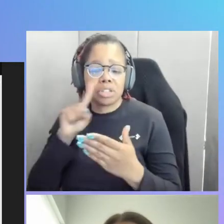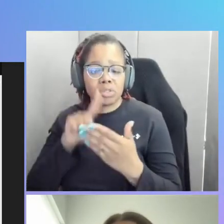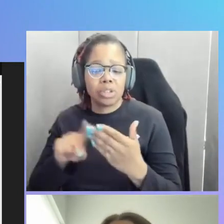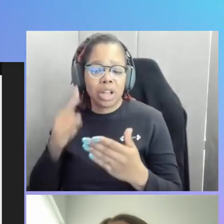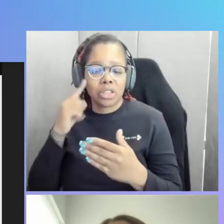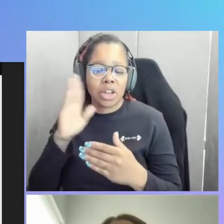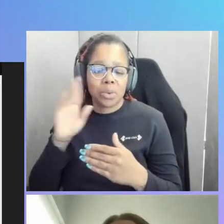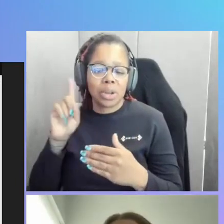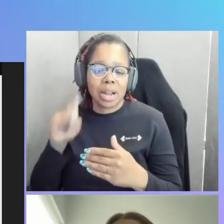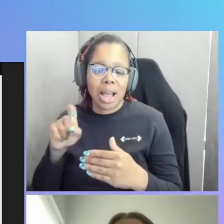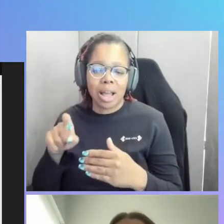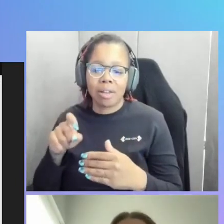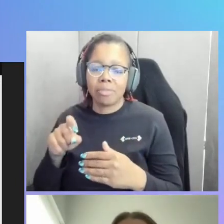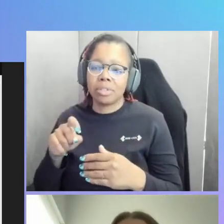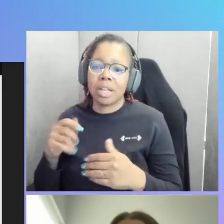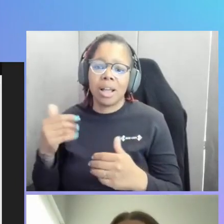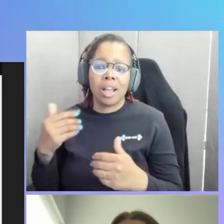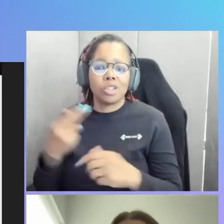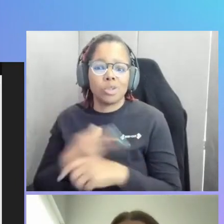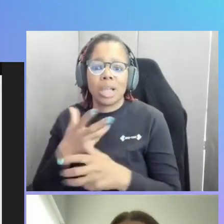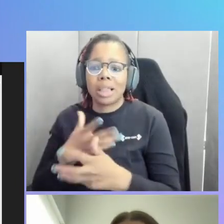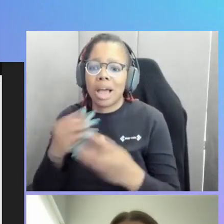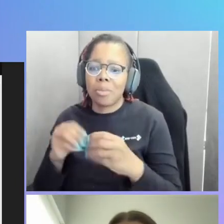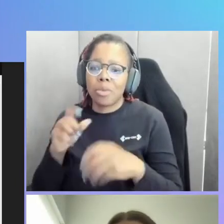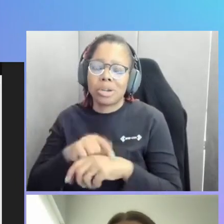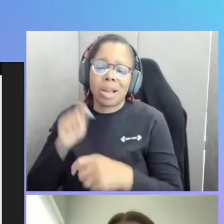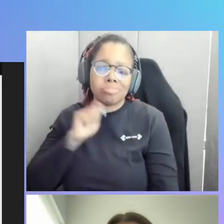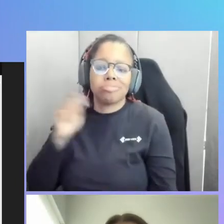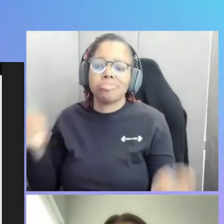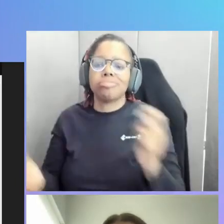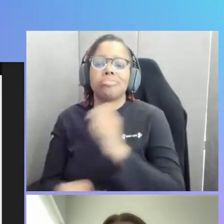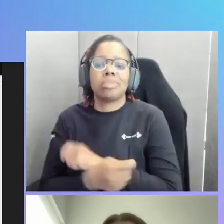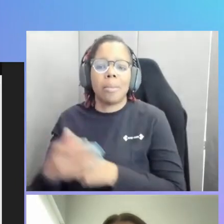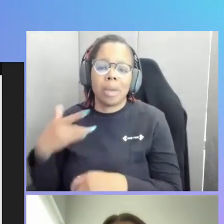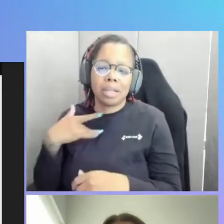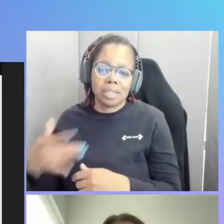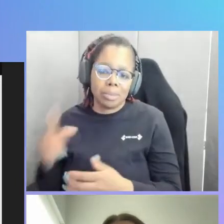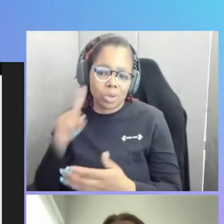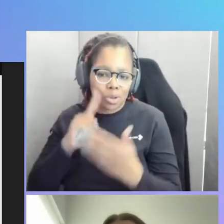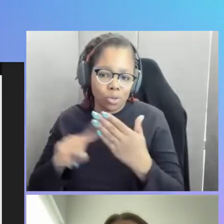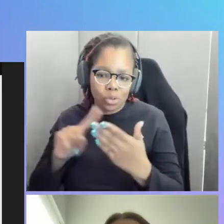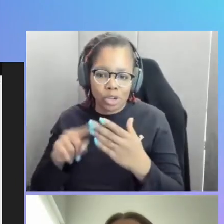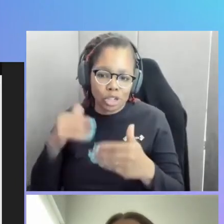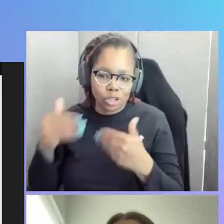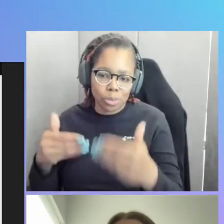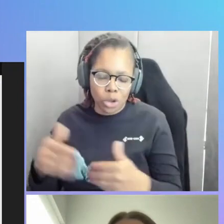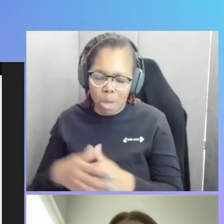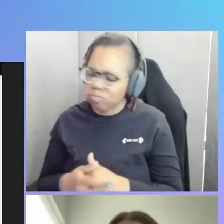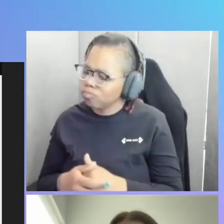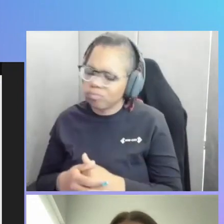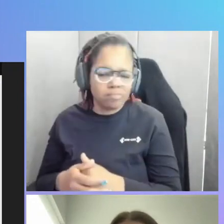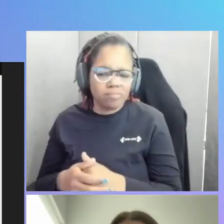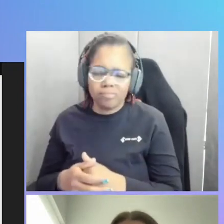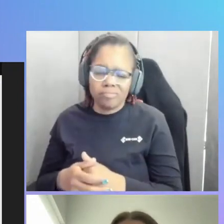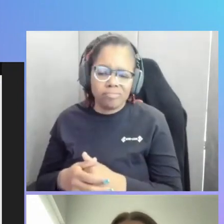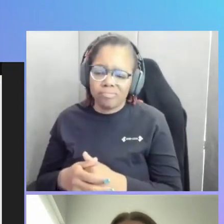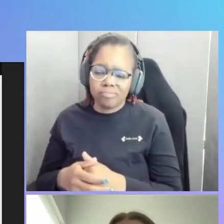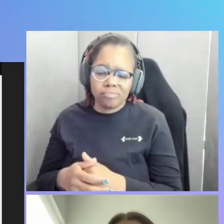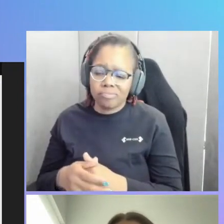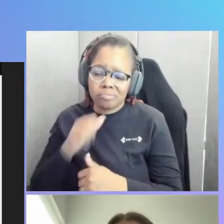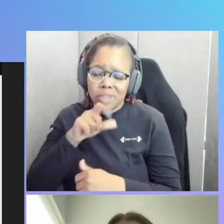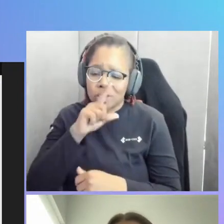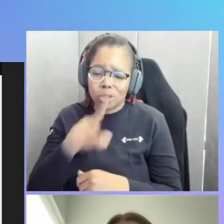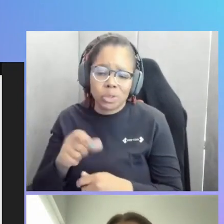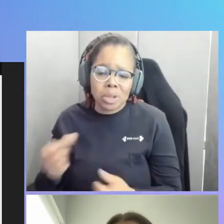have to carve out a lot more time to totally revamp my typical research protocol. But that actually wasn't the case, and there were a